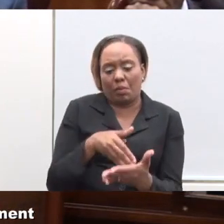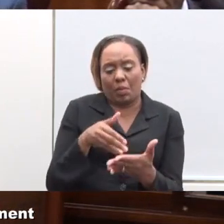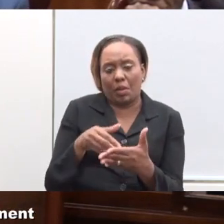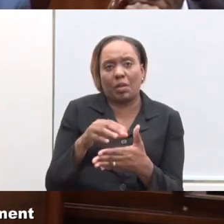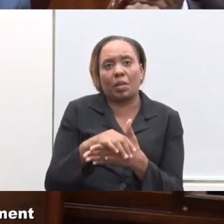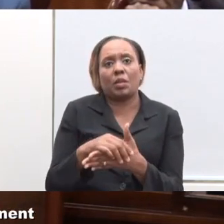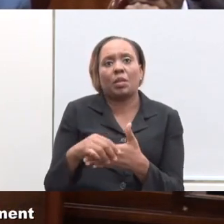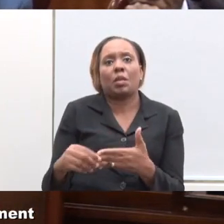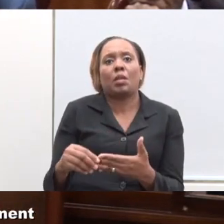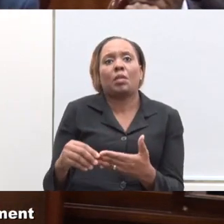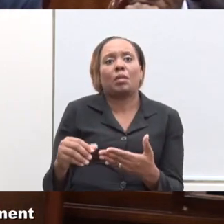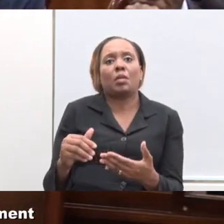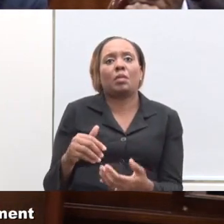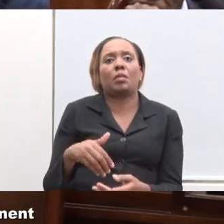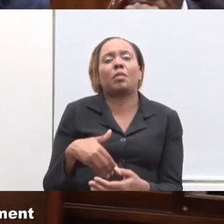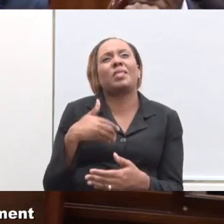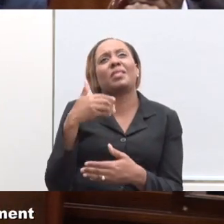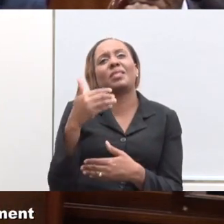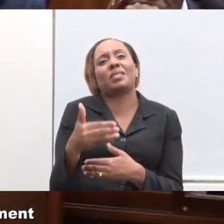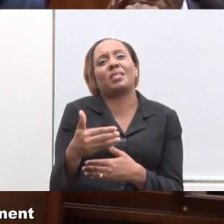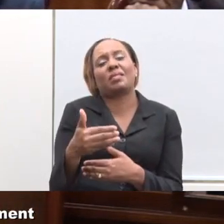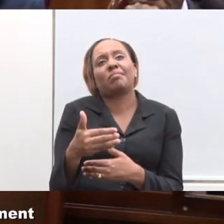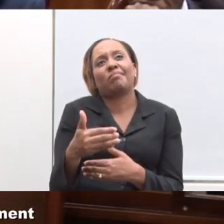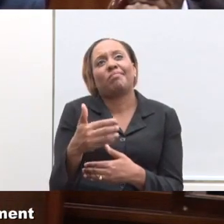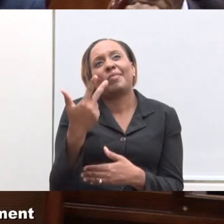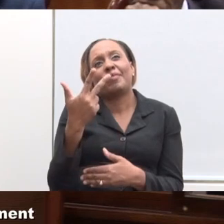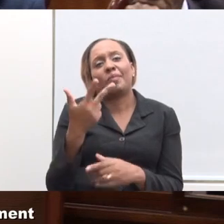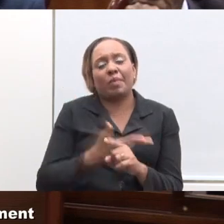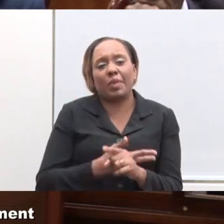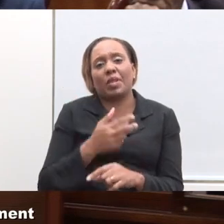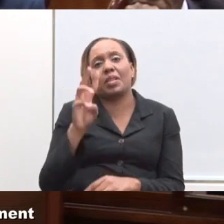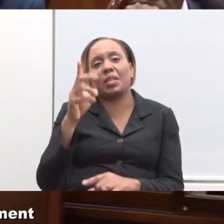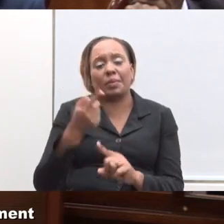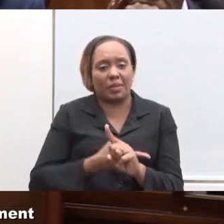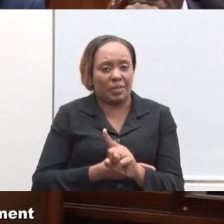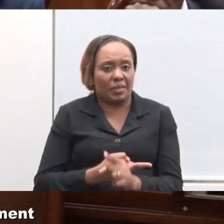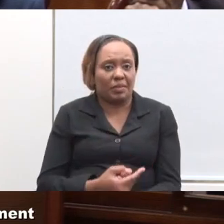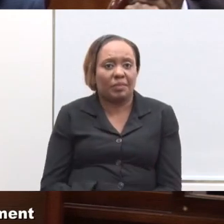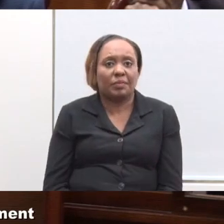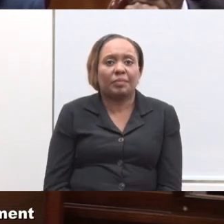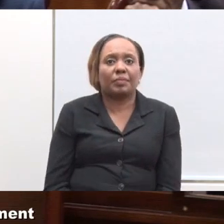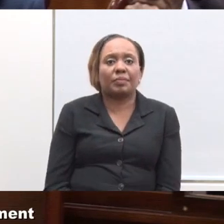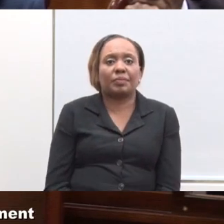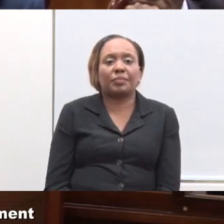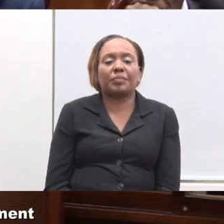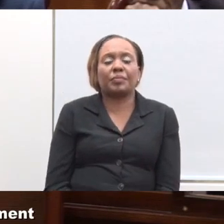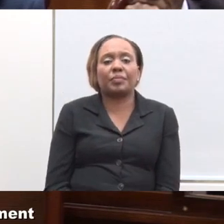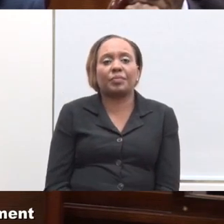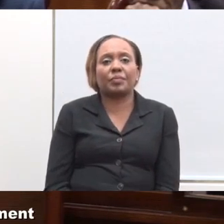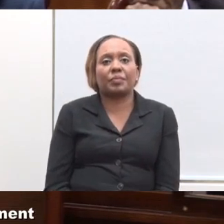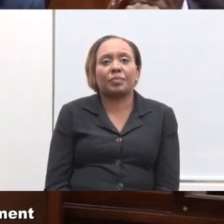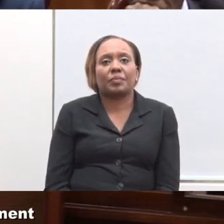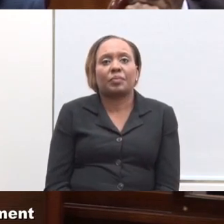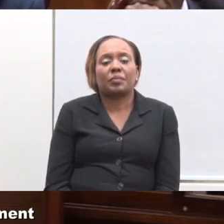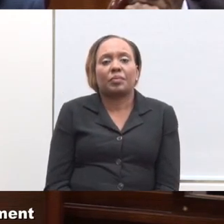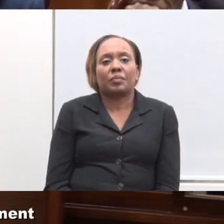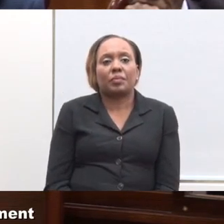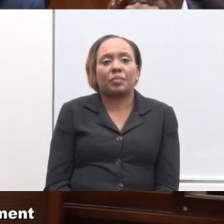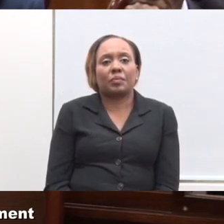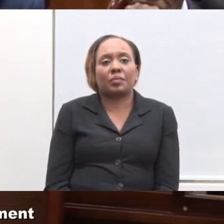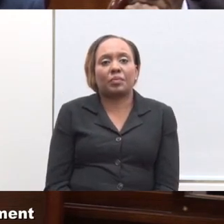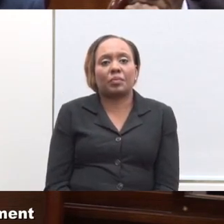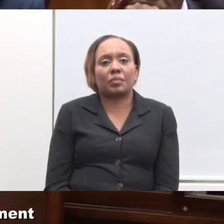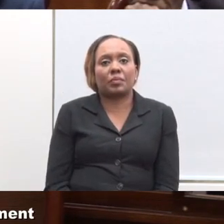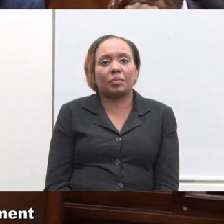the course of the period of time. And Mr. Speaker, against that background, we also indicated